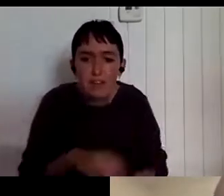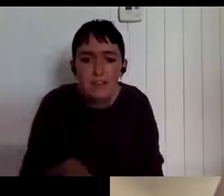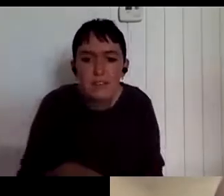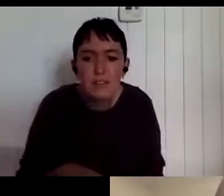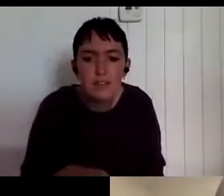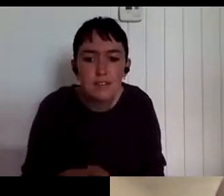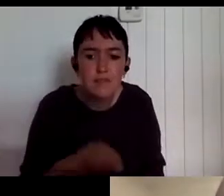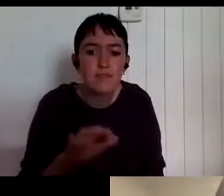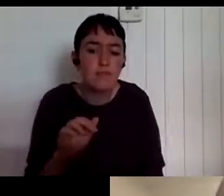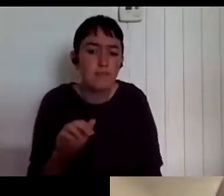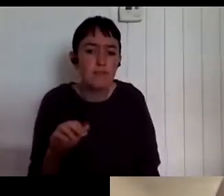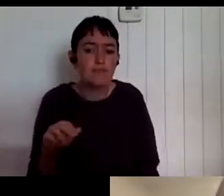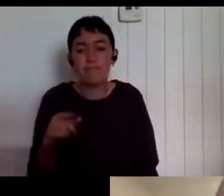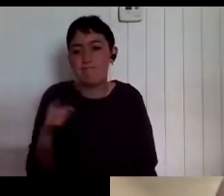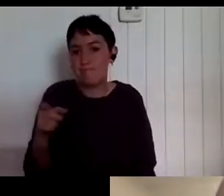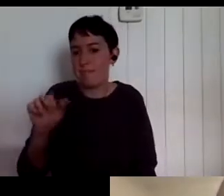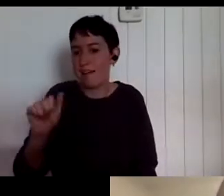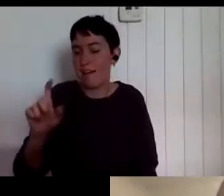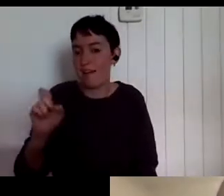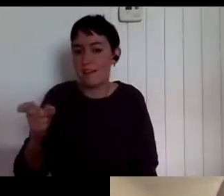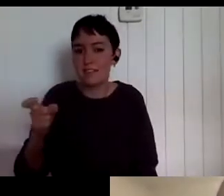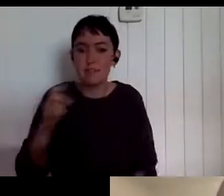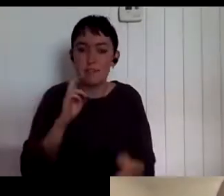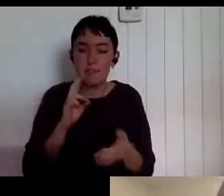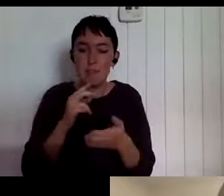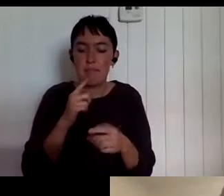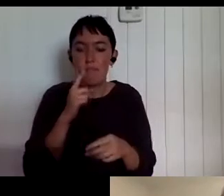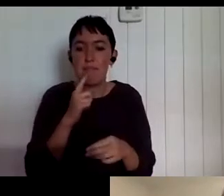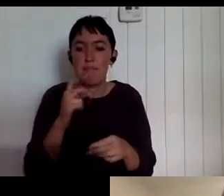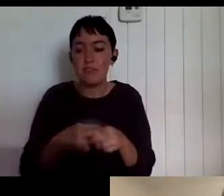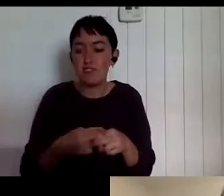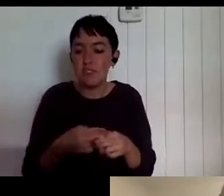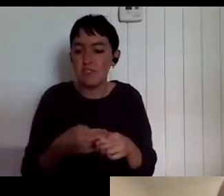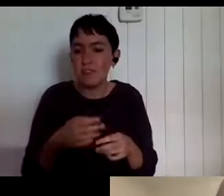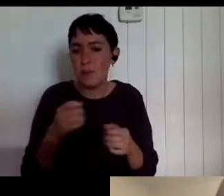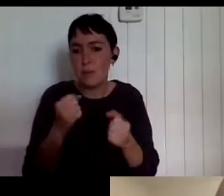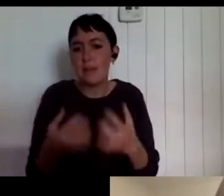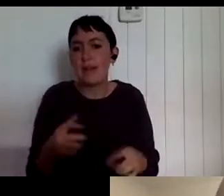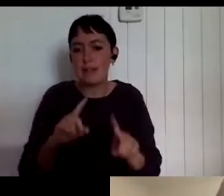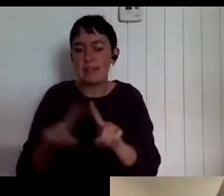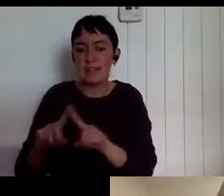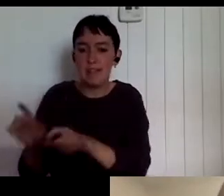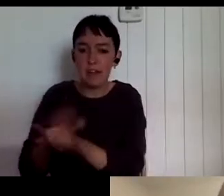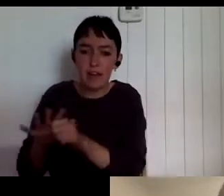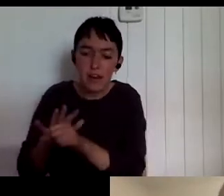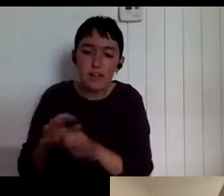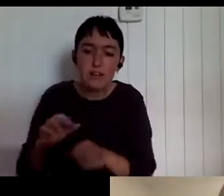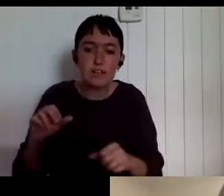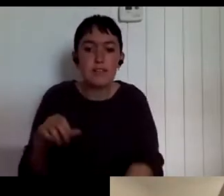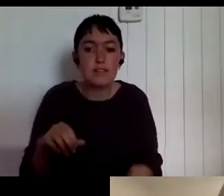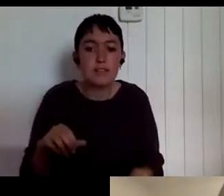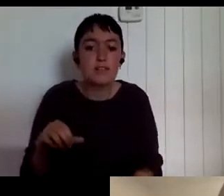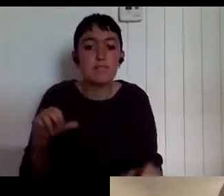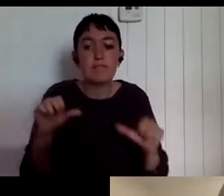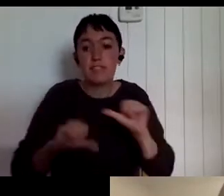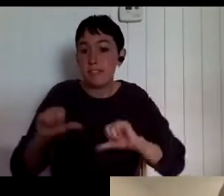that sort. It's very cool to see that, you know, there's so much things out there, and really, you know, we always need, you know, scientists and engineers to kind of go at every single